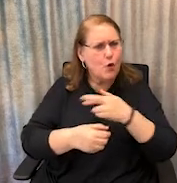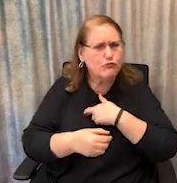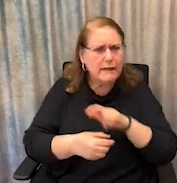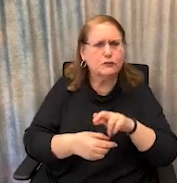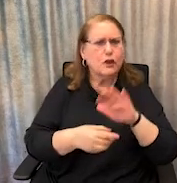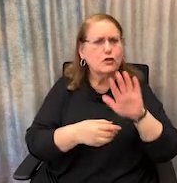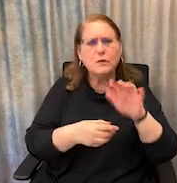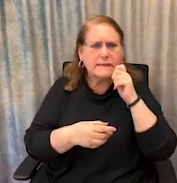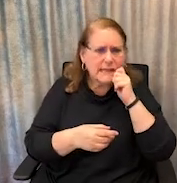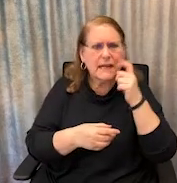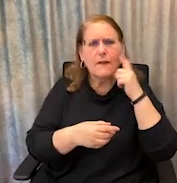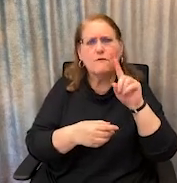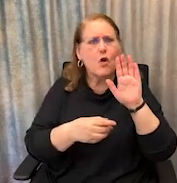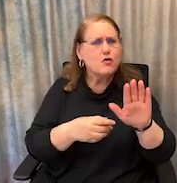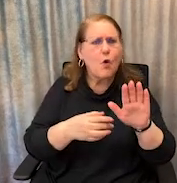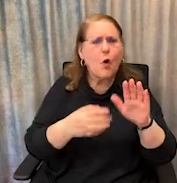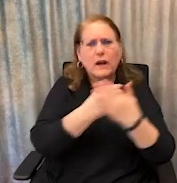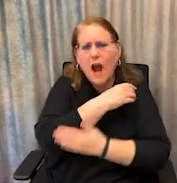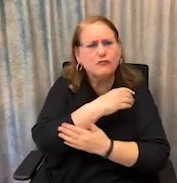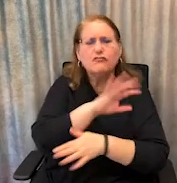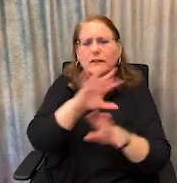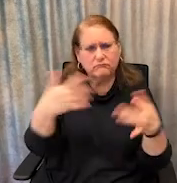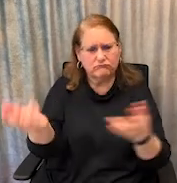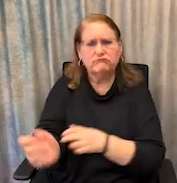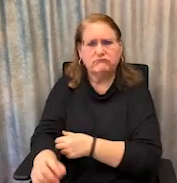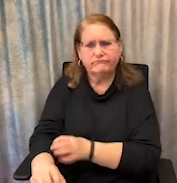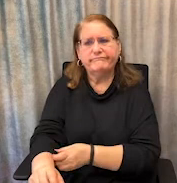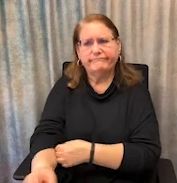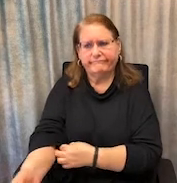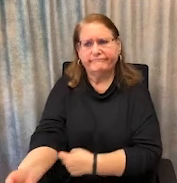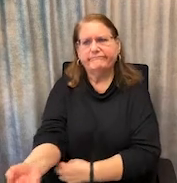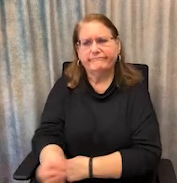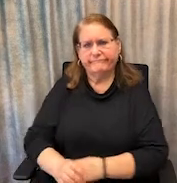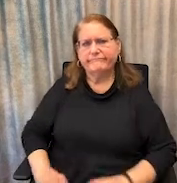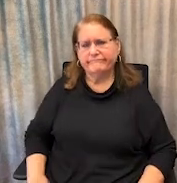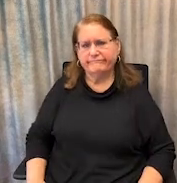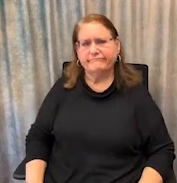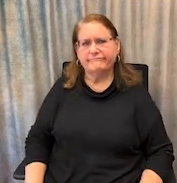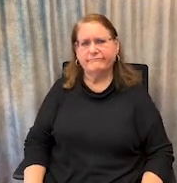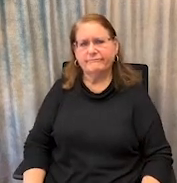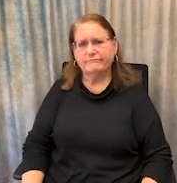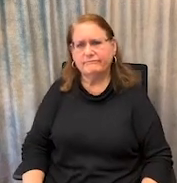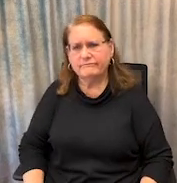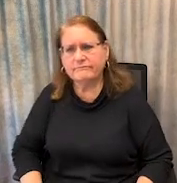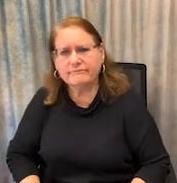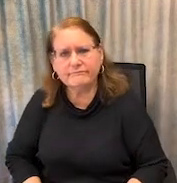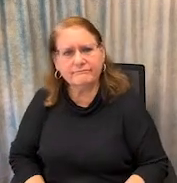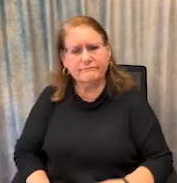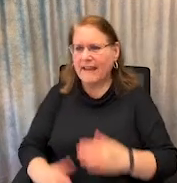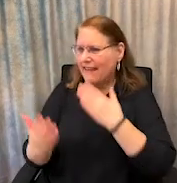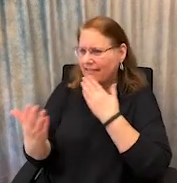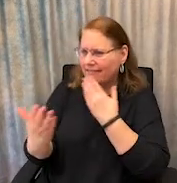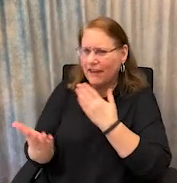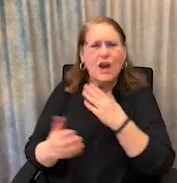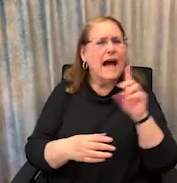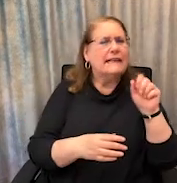for your religion, or for your skin, for your country? Yeah. Thank you, guys.